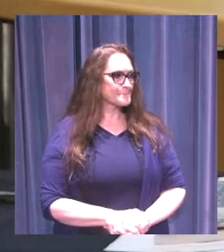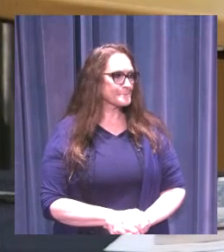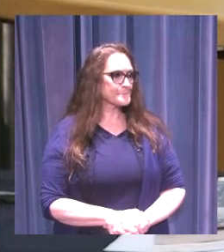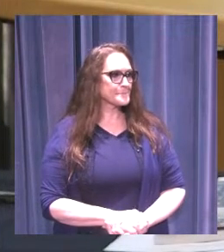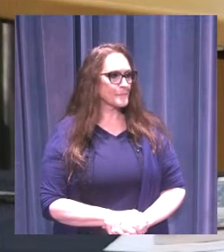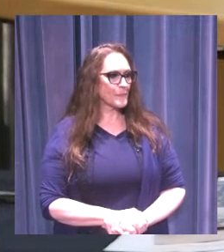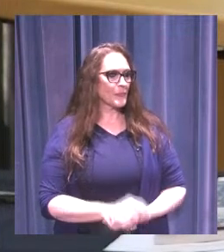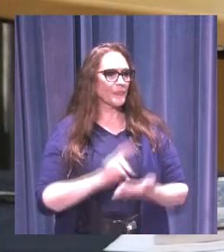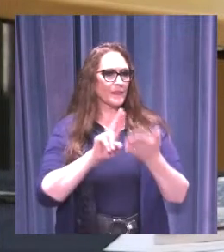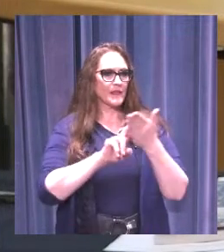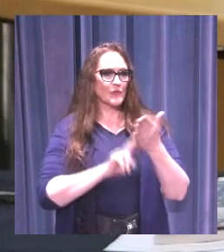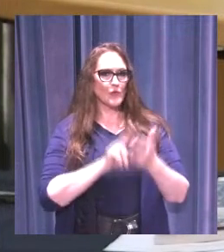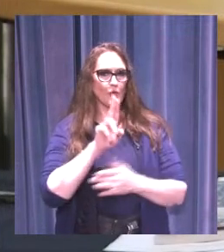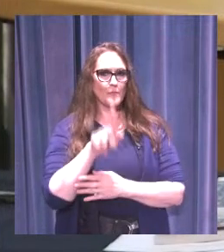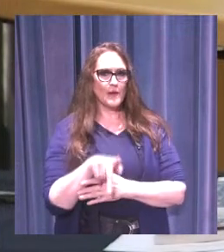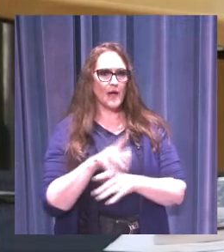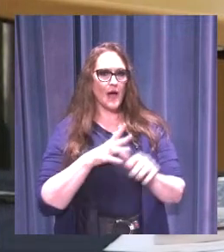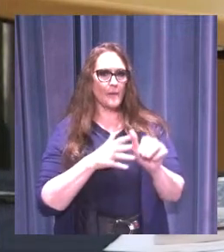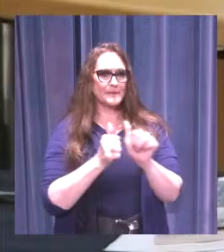Enrollment update.